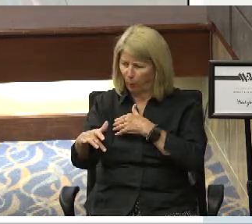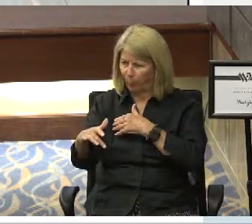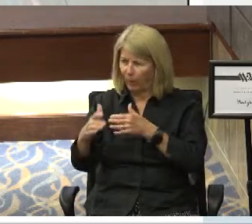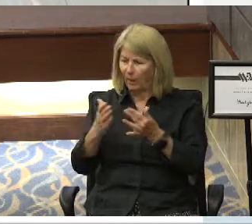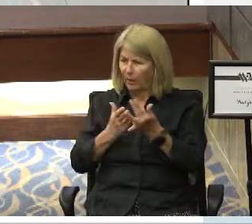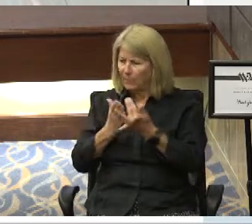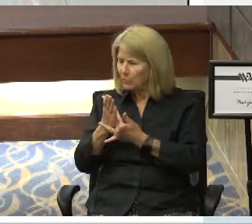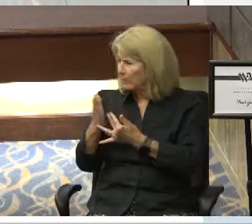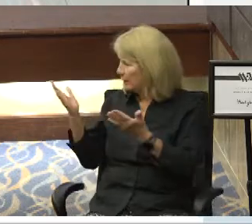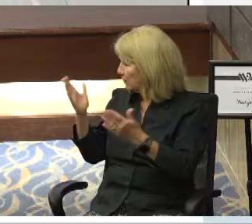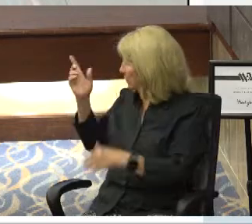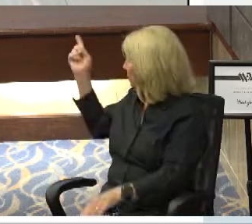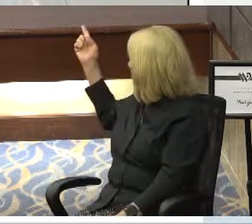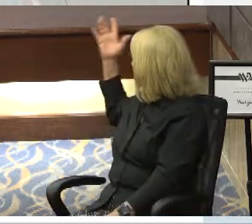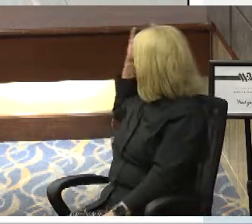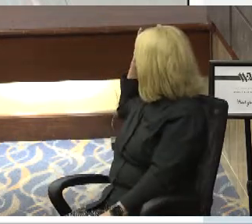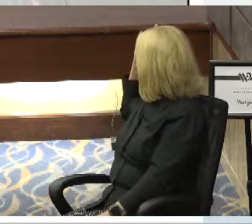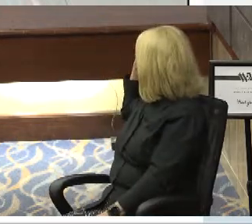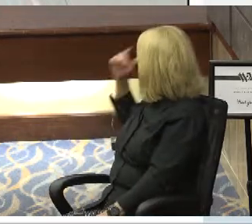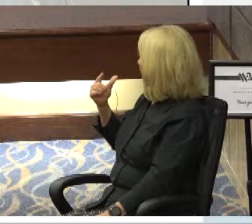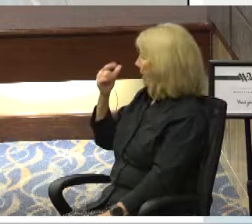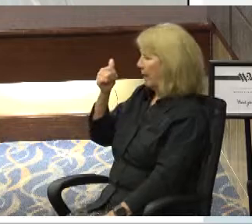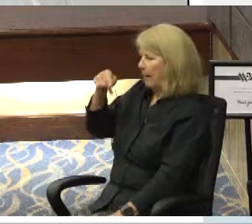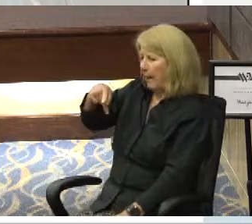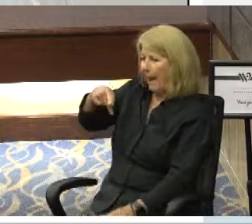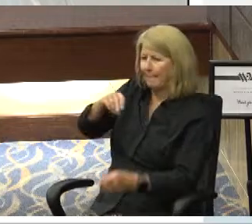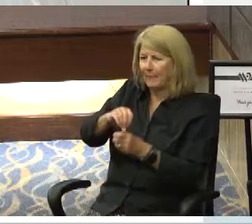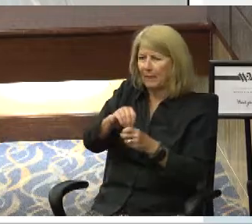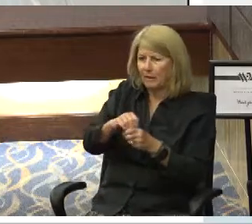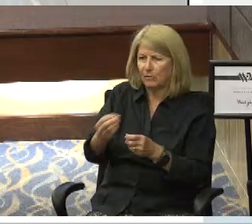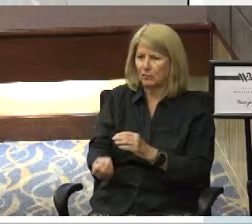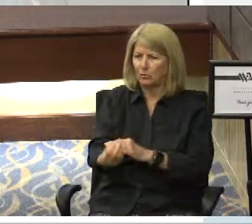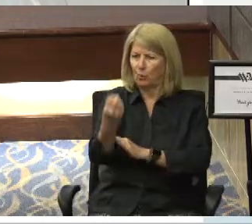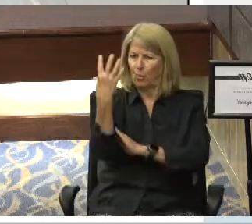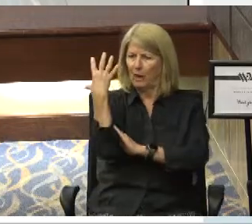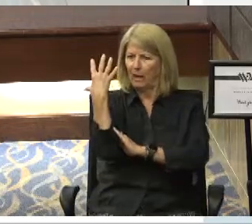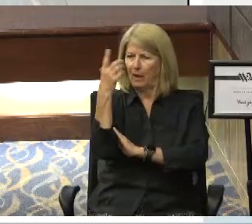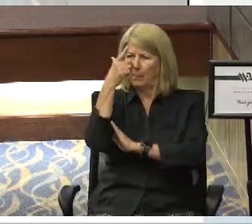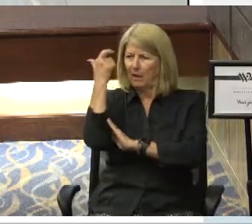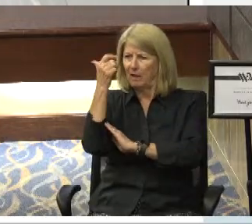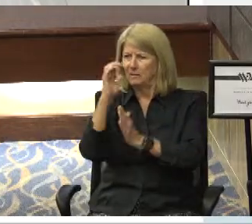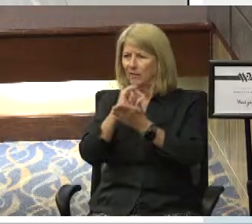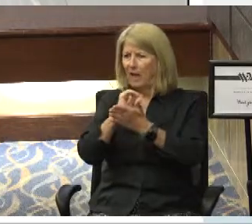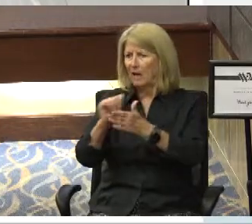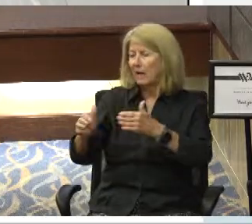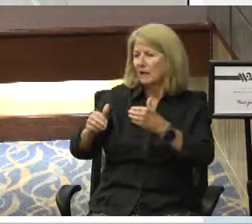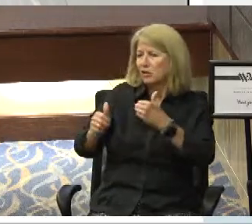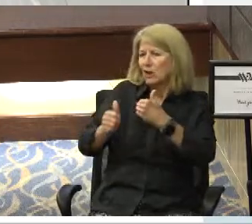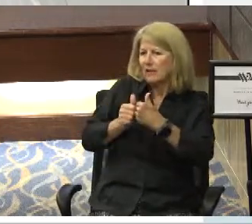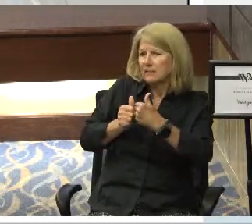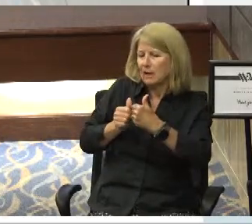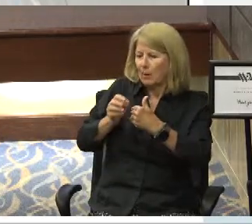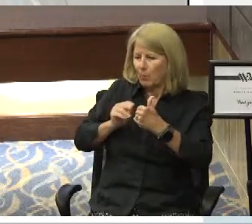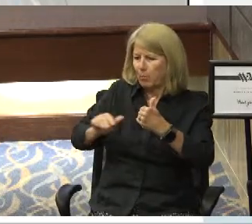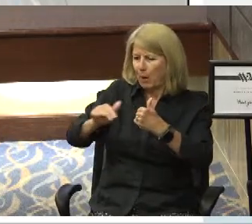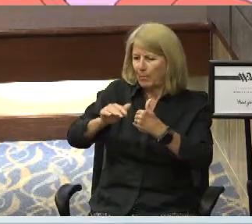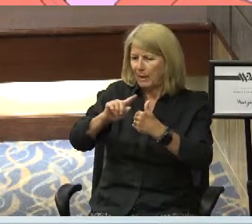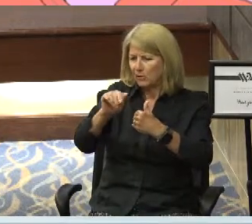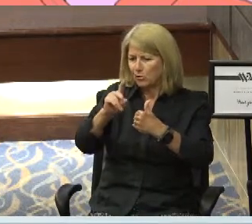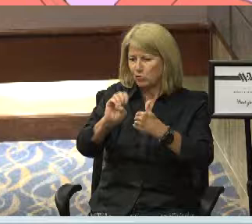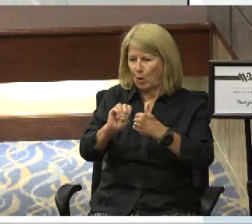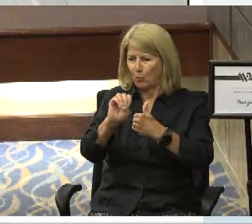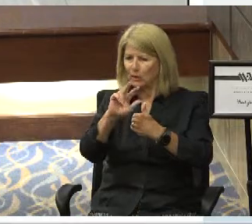here? Why is there a gap in the screening? Because that adjacent property there is zone